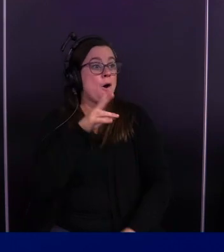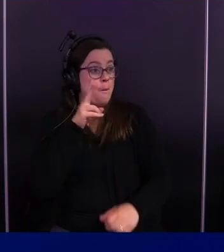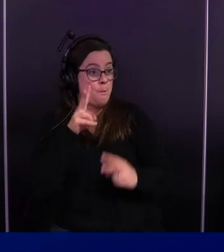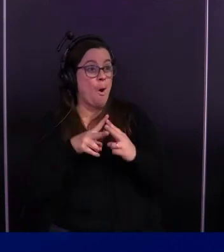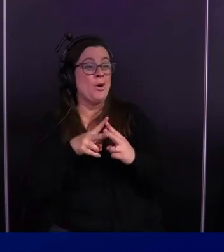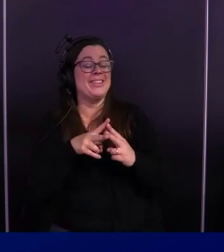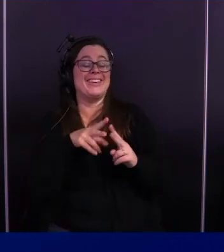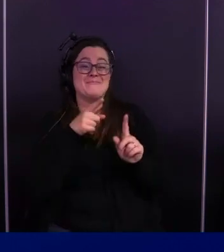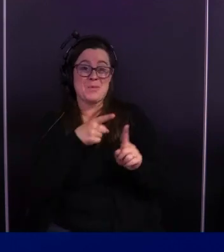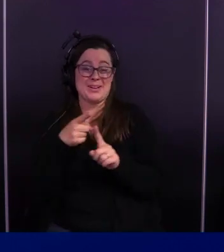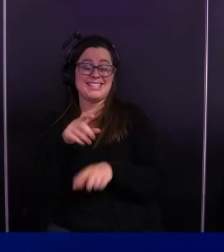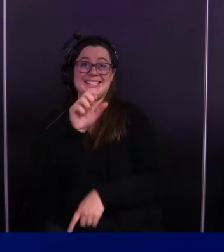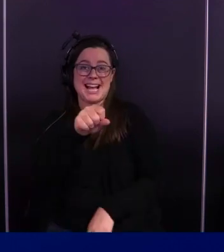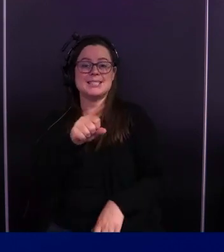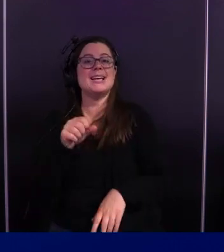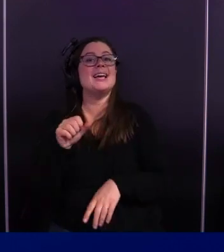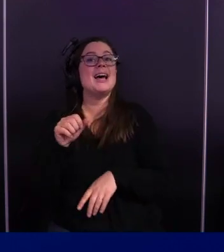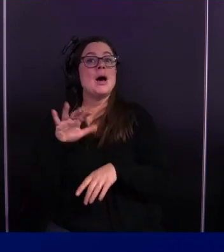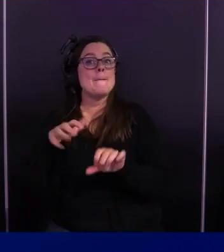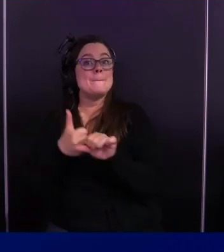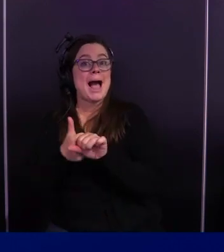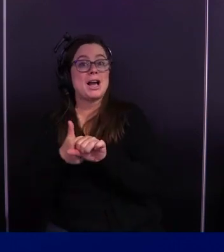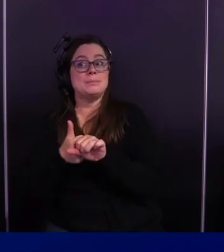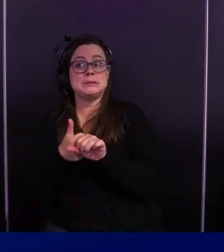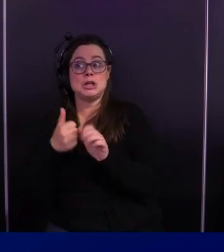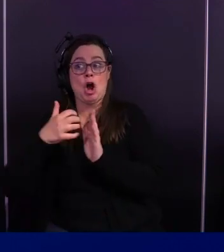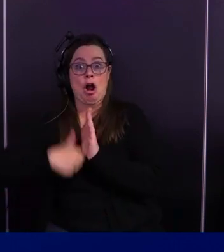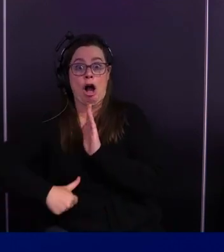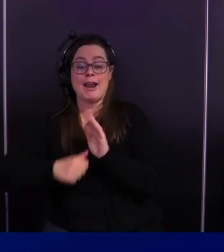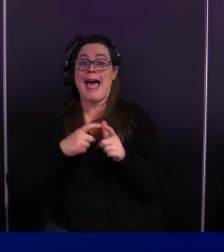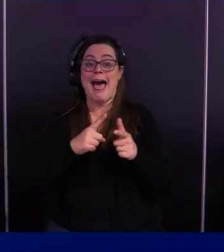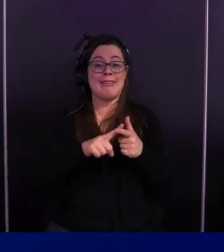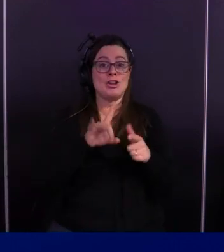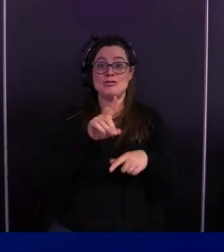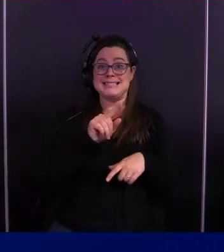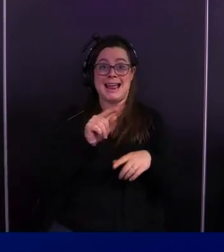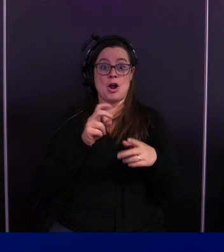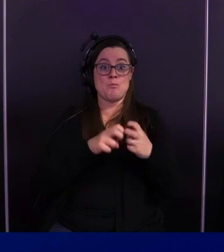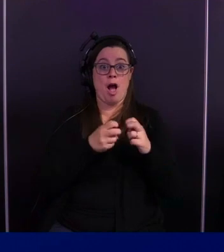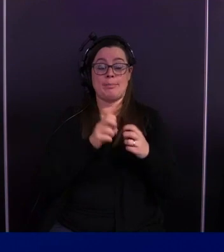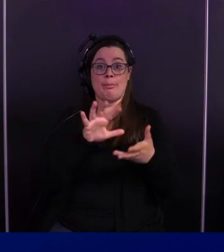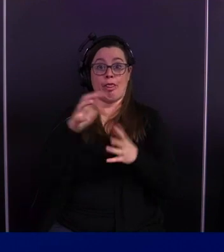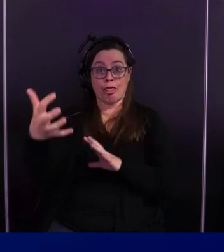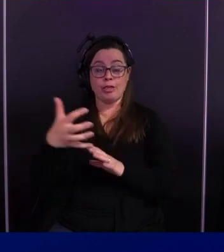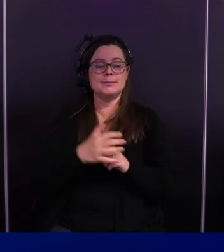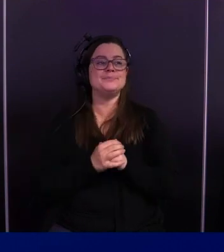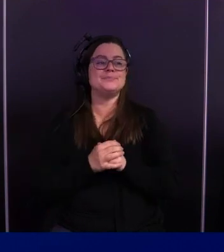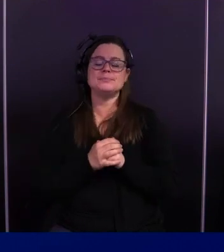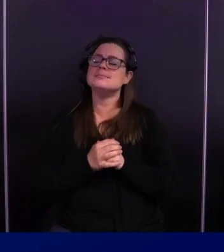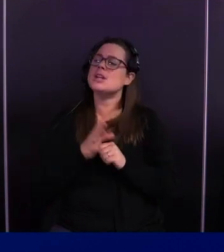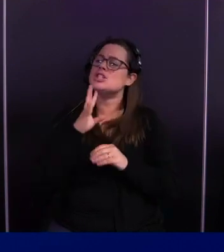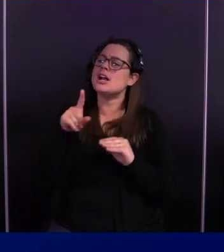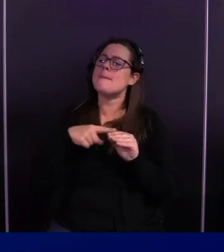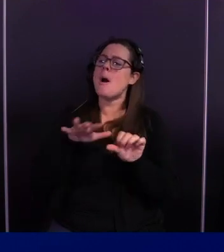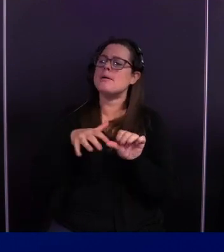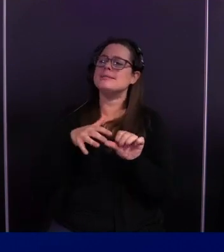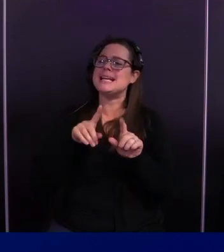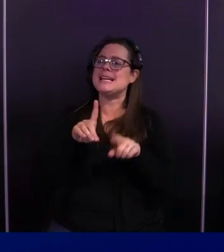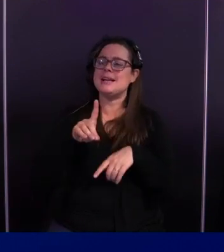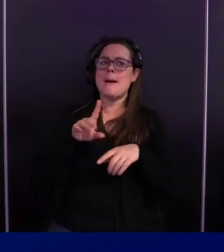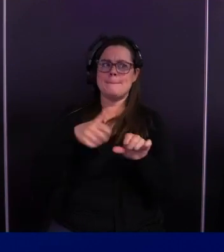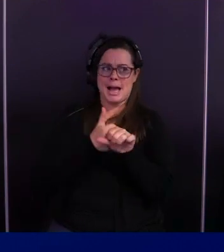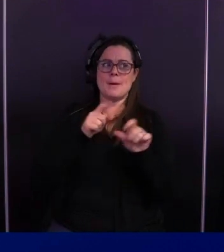got your data problem, and then you don't have your backups to recover from. Yeah. Talk about backup testing. That's also key.